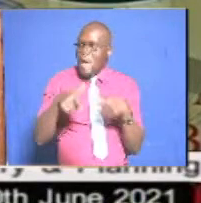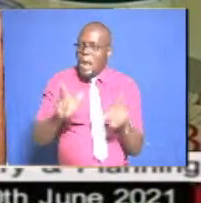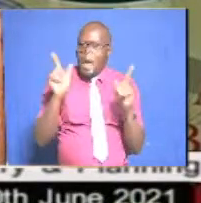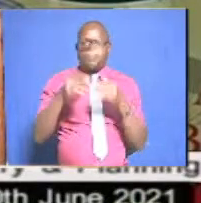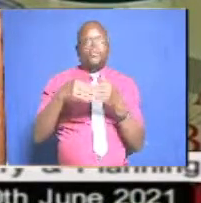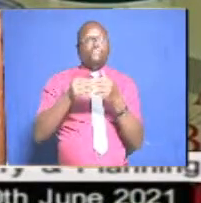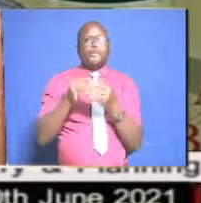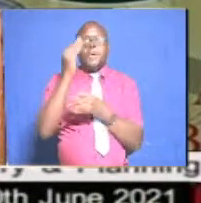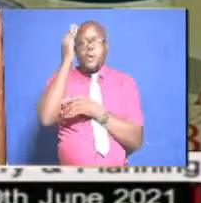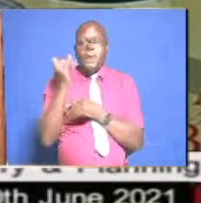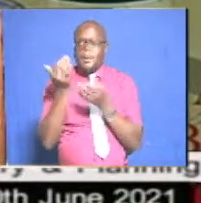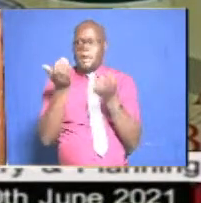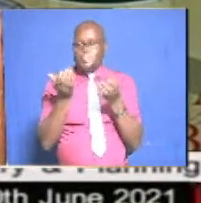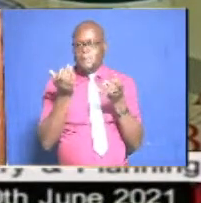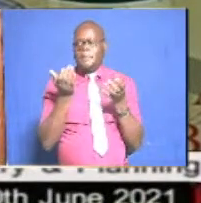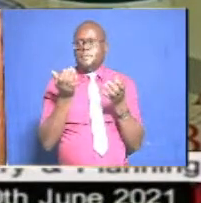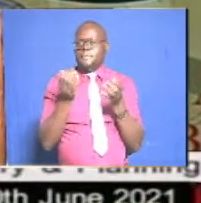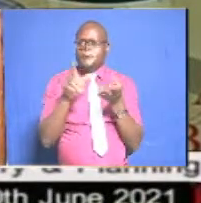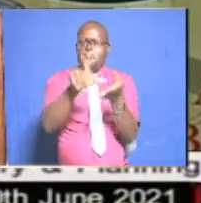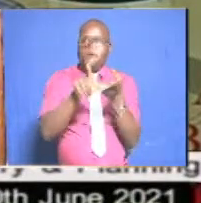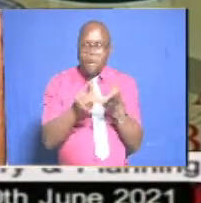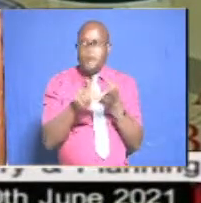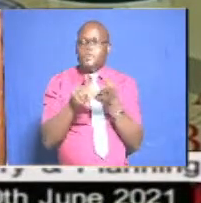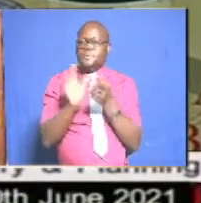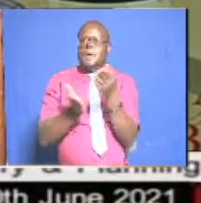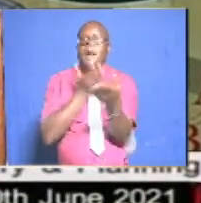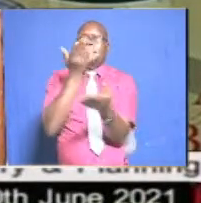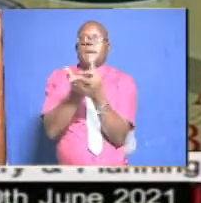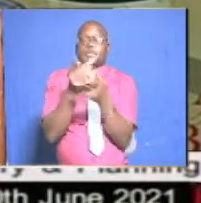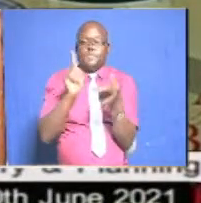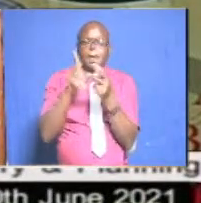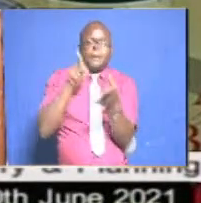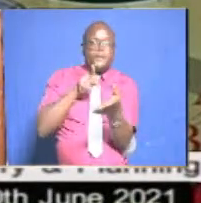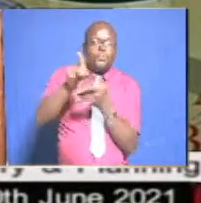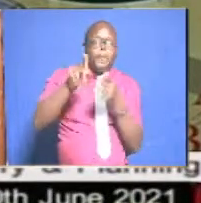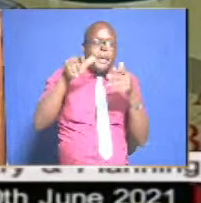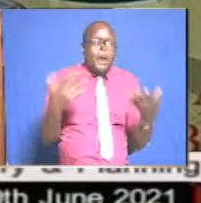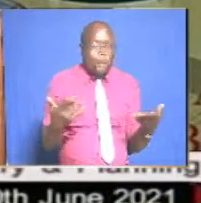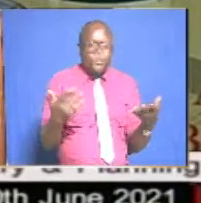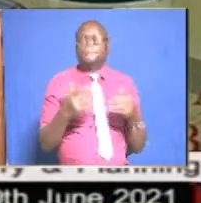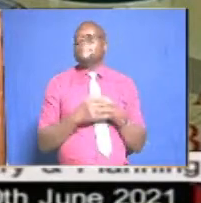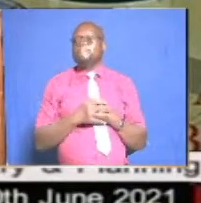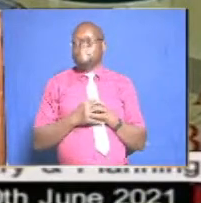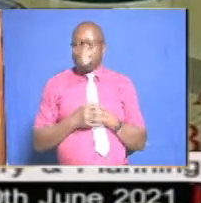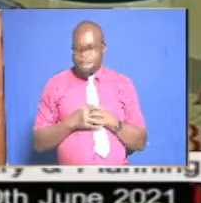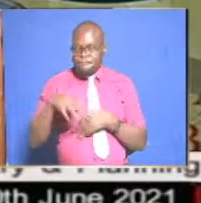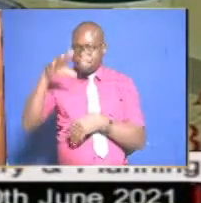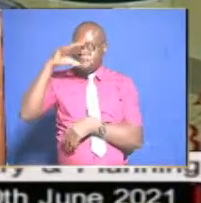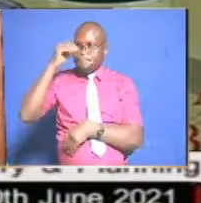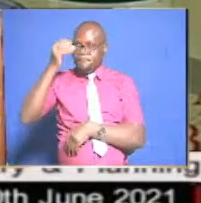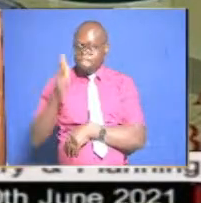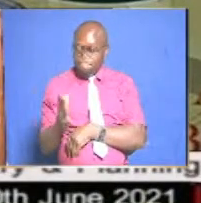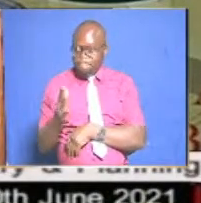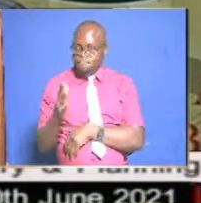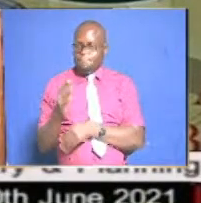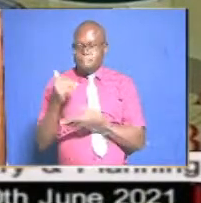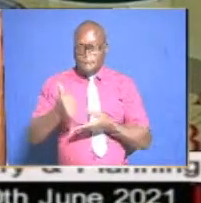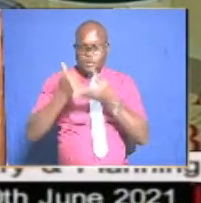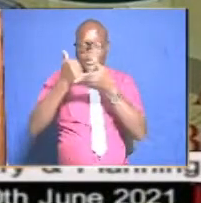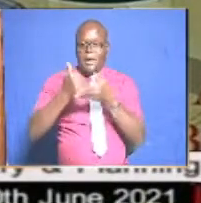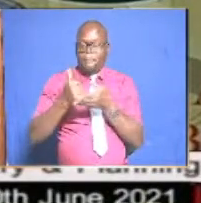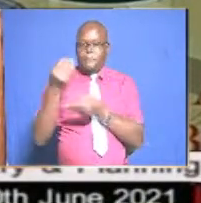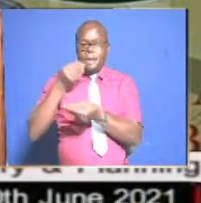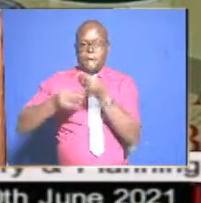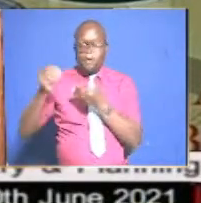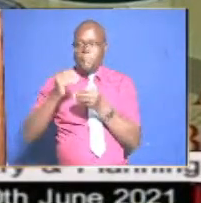with regard to requirements for loan classification and provisioning. Mr. Speaker, to spur economic activities in the